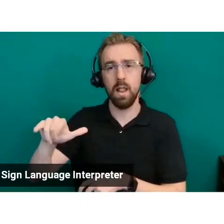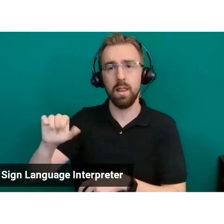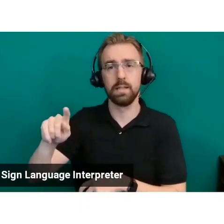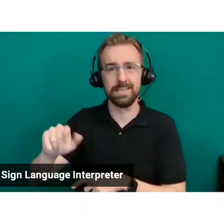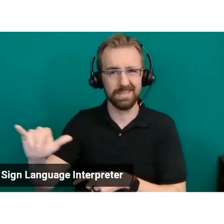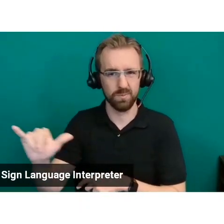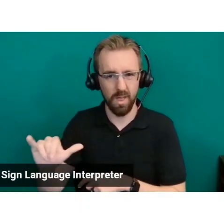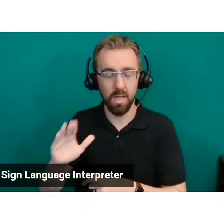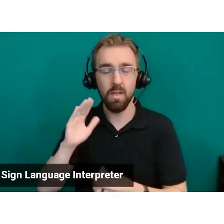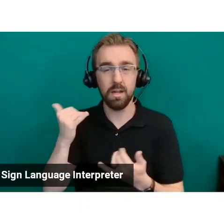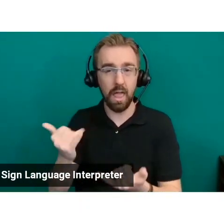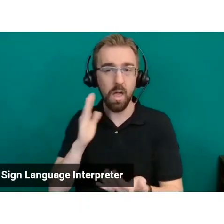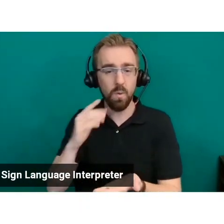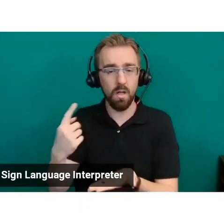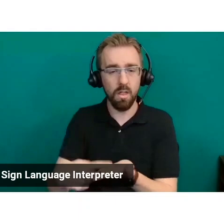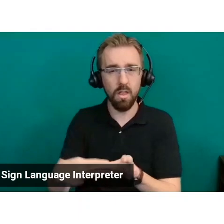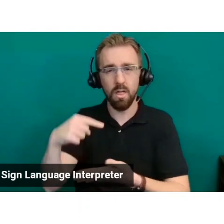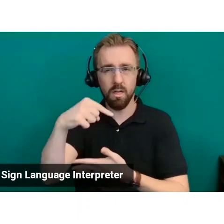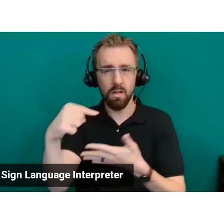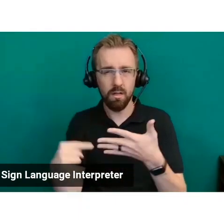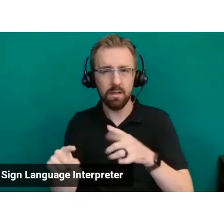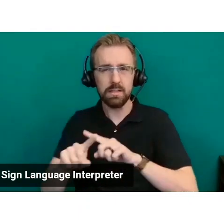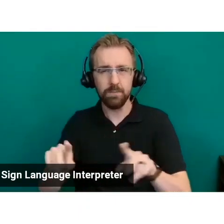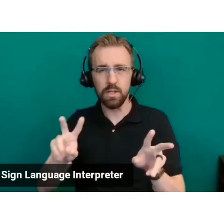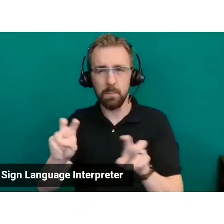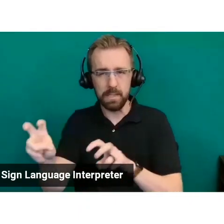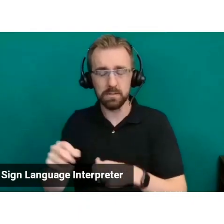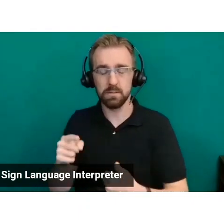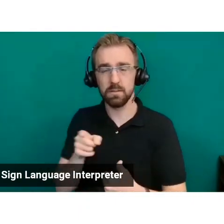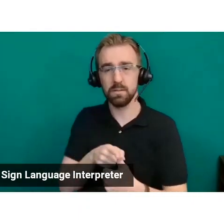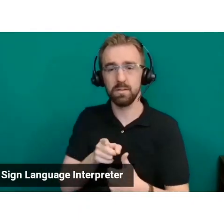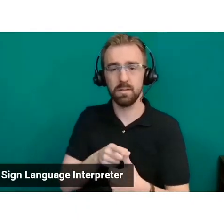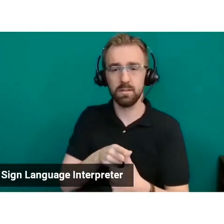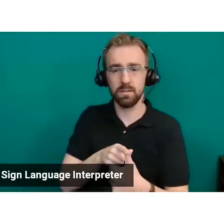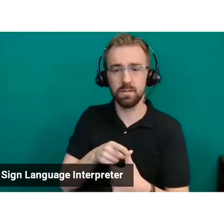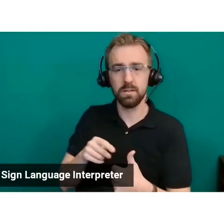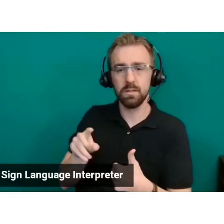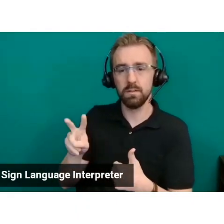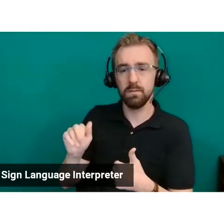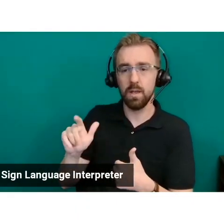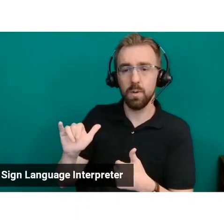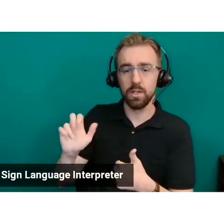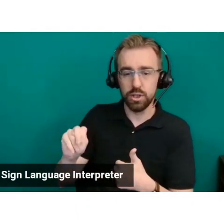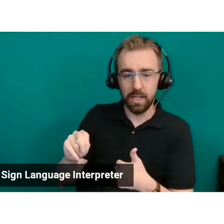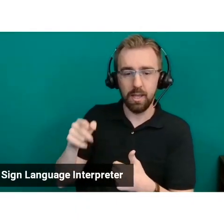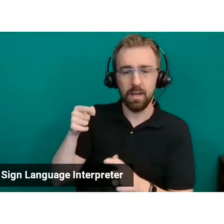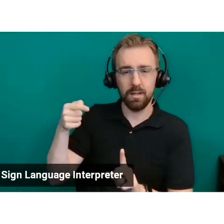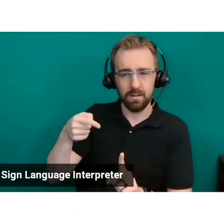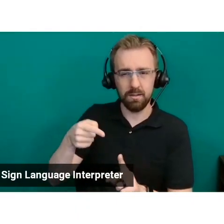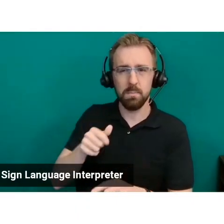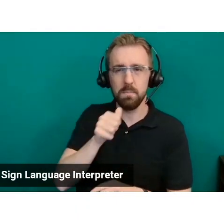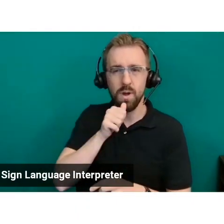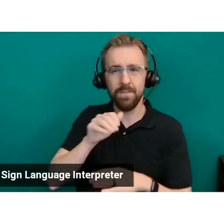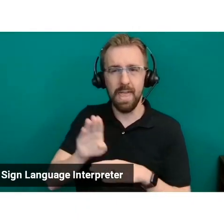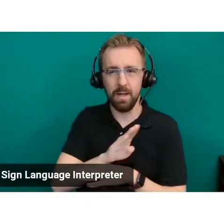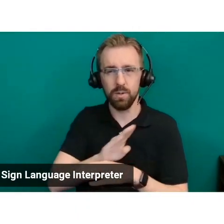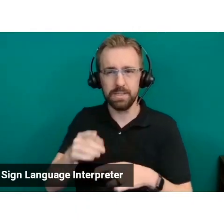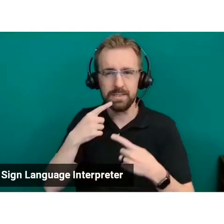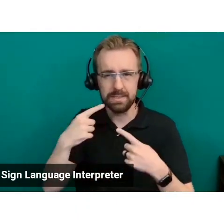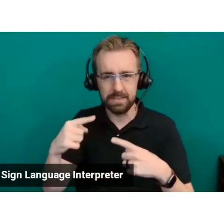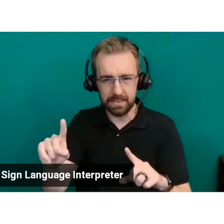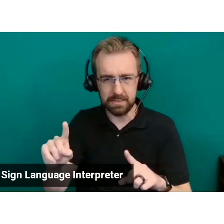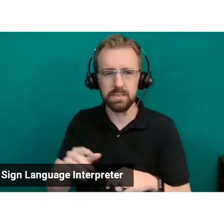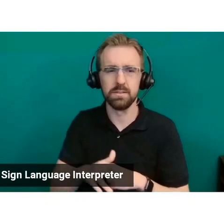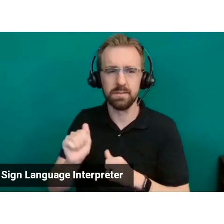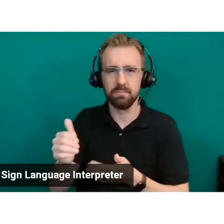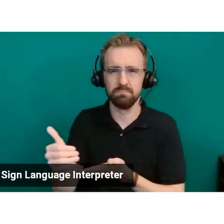we will be touching upon 5 different topics. First, value creation, which is the cornerstone of private equity success to maximize